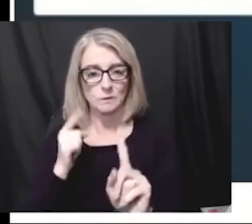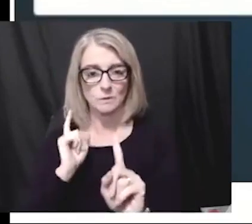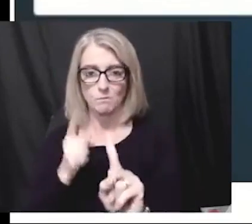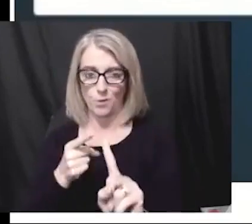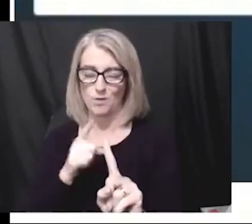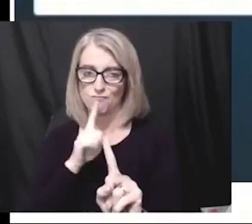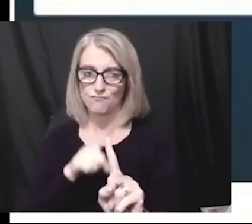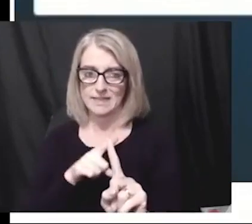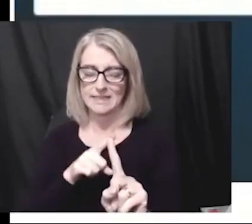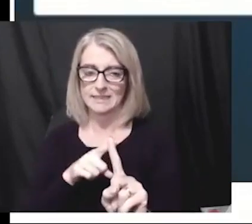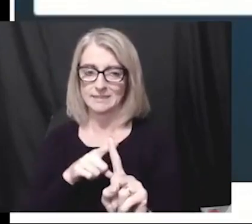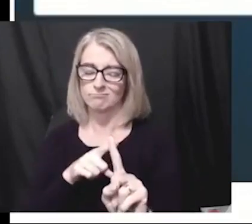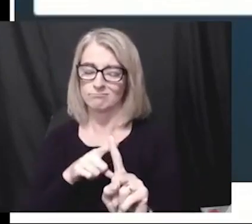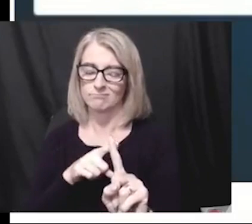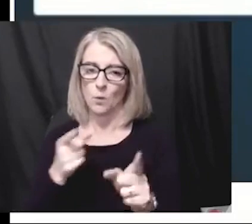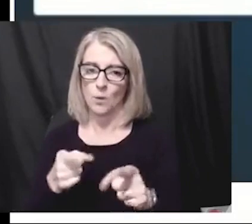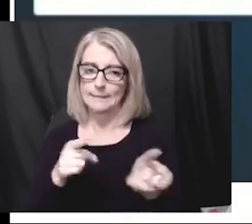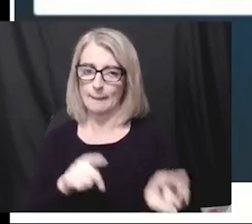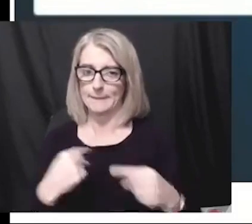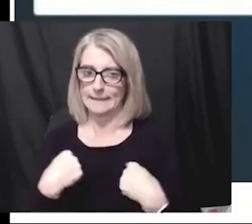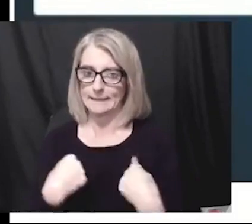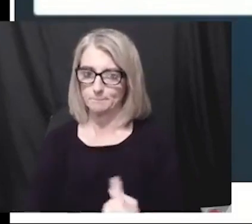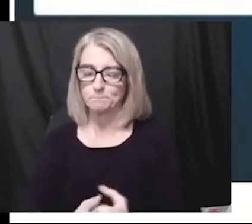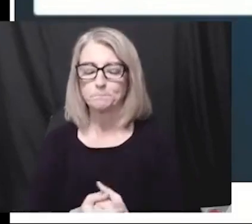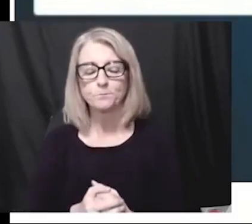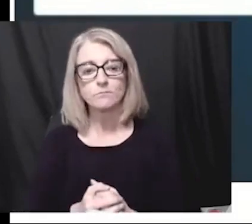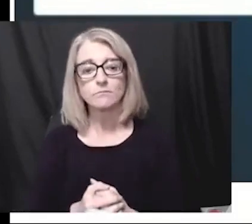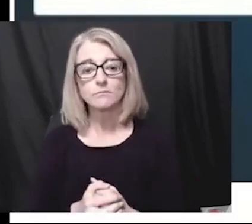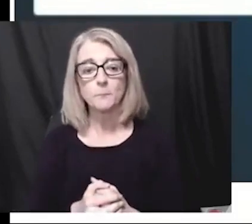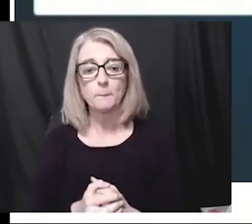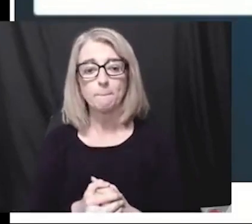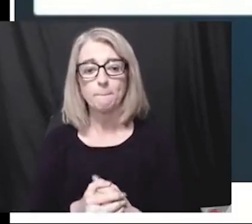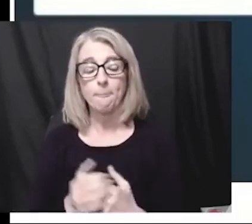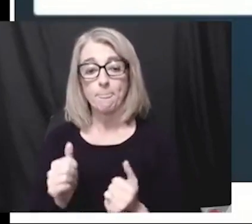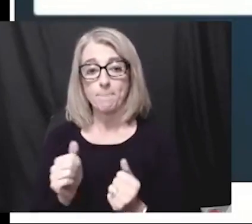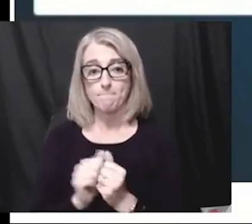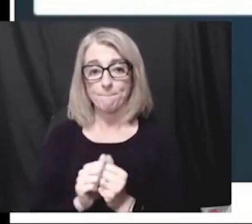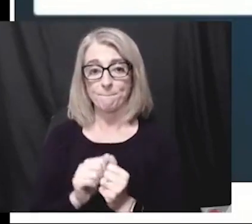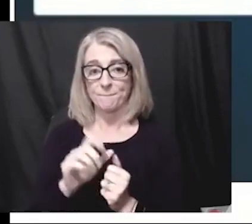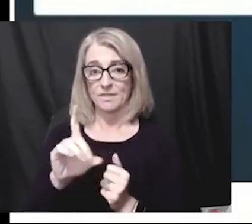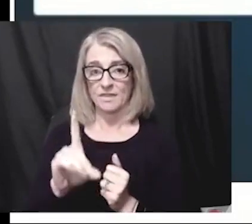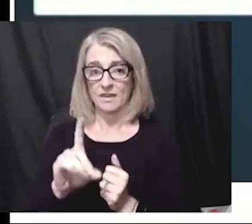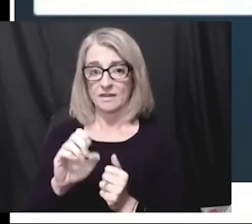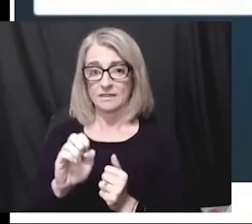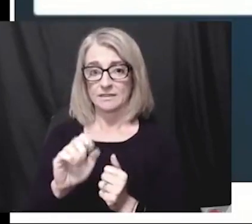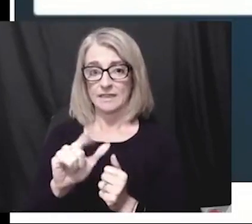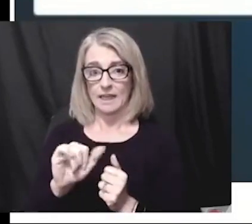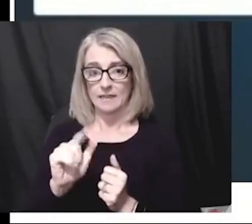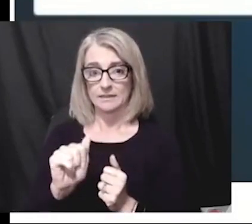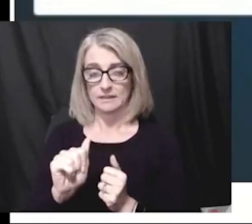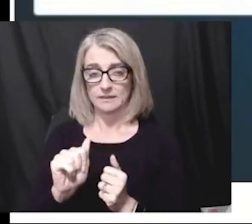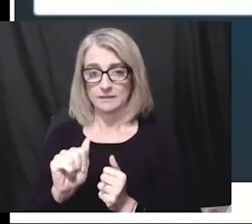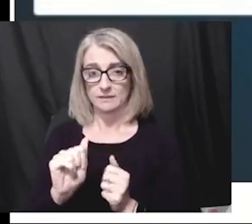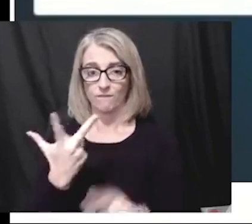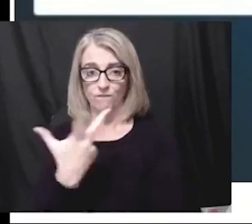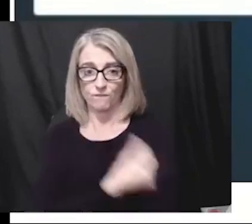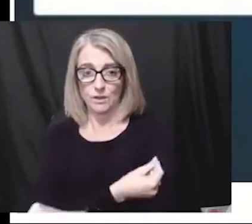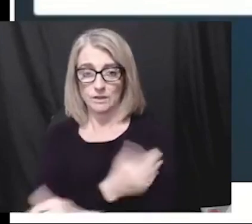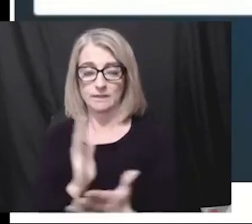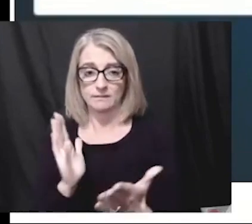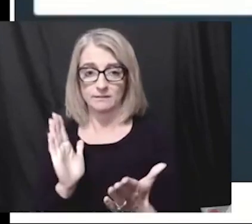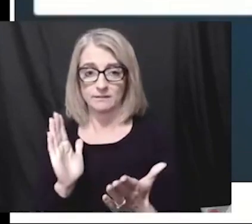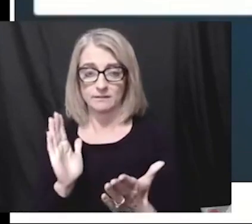good. They're not good. But they're better. But I think they're better in the context of what we've seen the last couple days as far as number of cases in the Kansas City metro area,